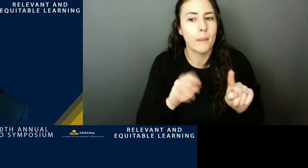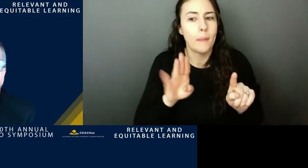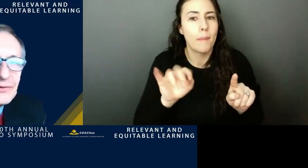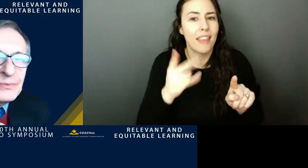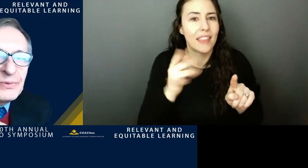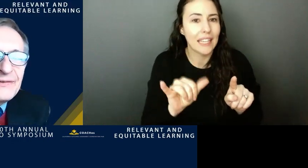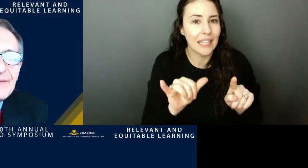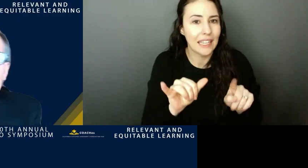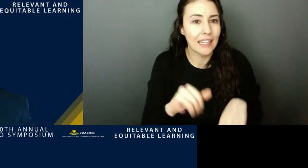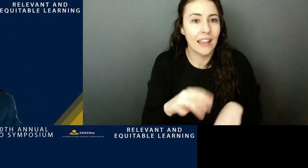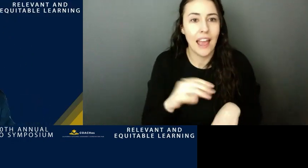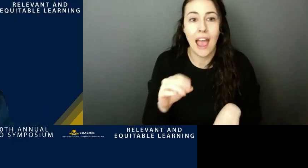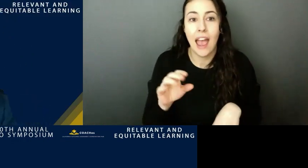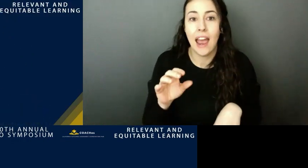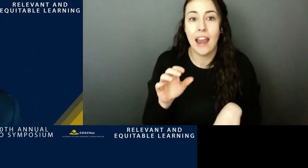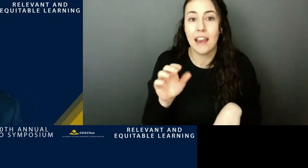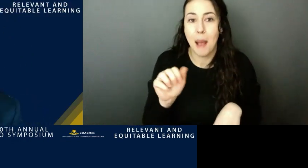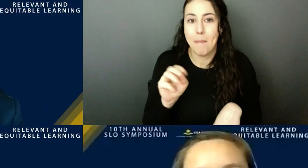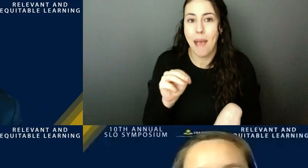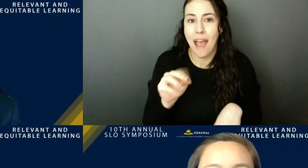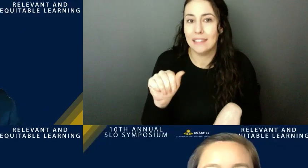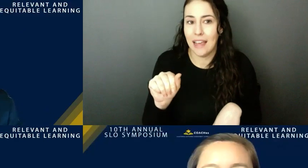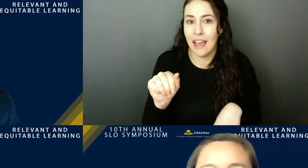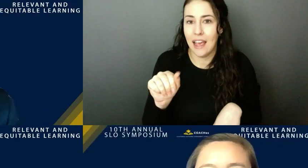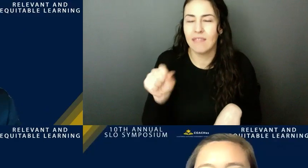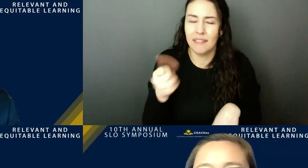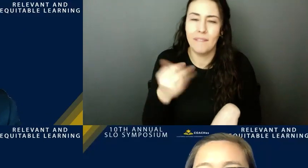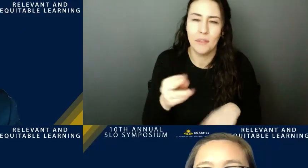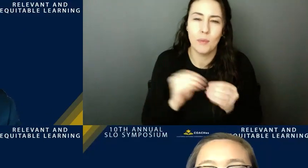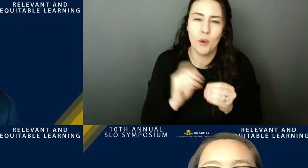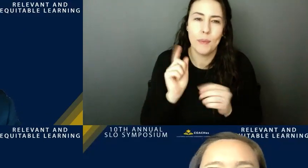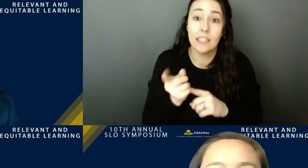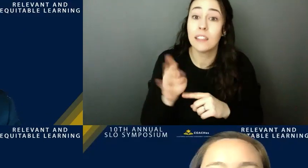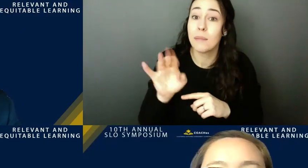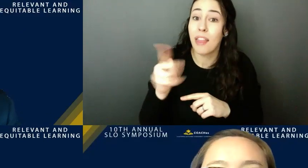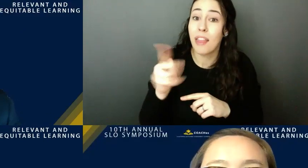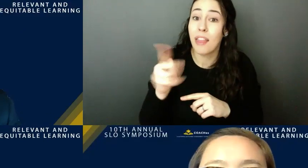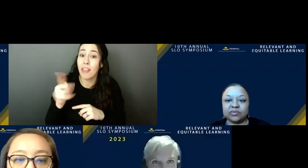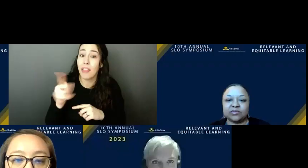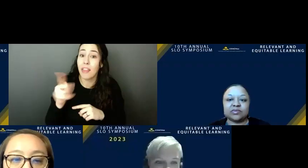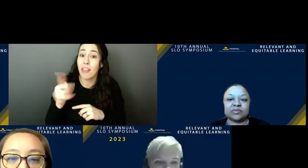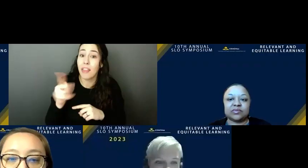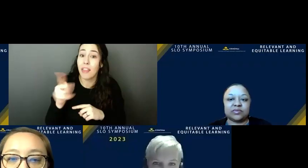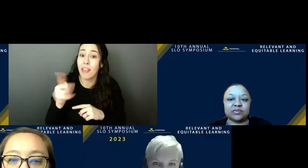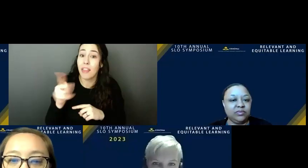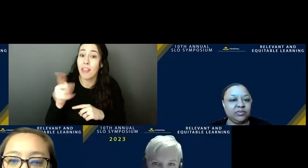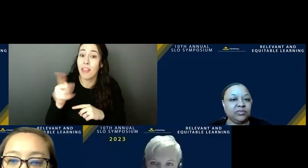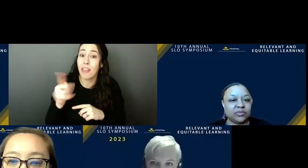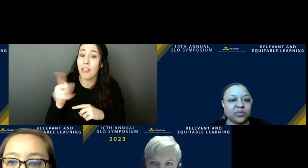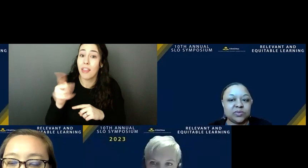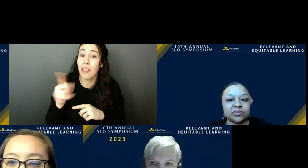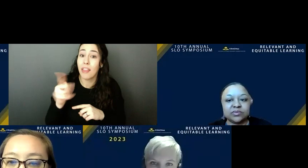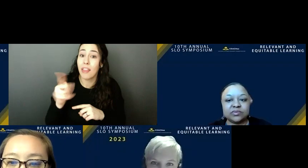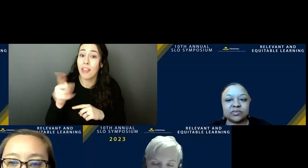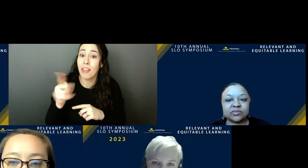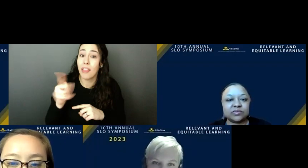if you would like to, please. Yes, a few more minutes. Bethany, please. Sure. So Dr. Lowe, yesterday we